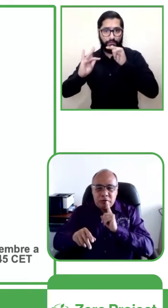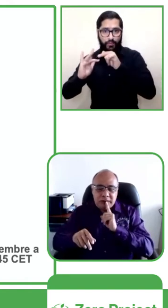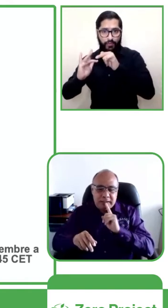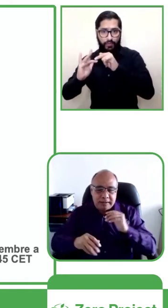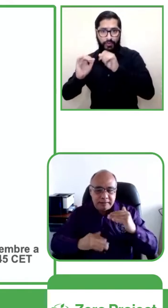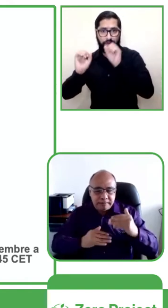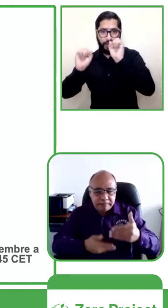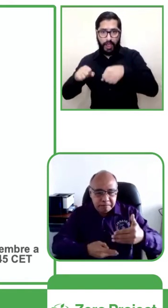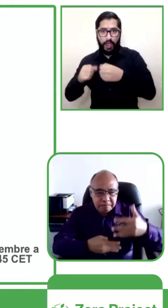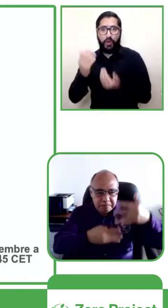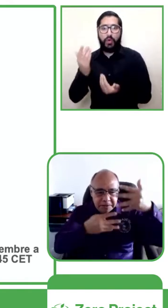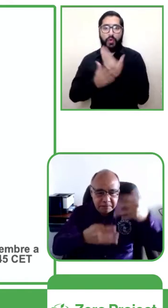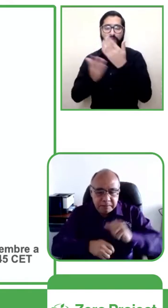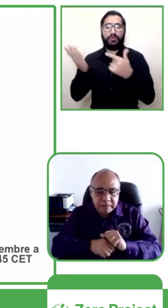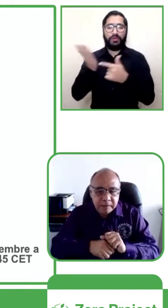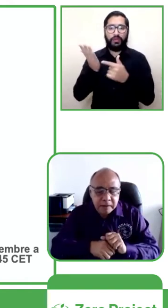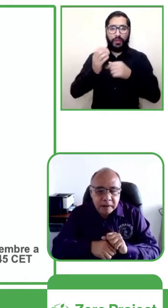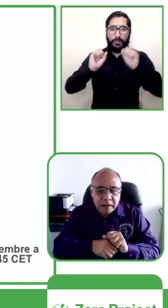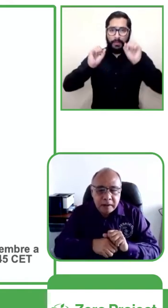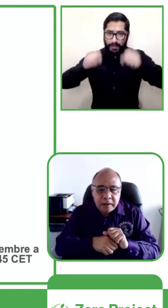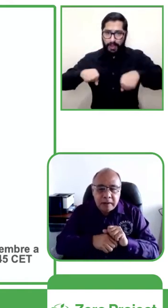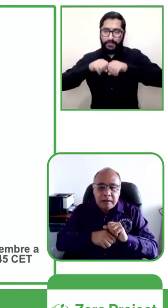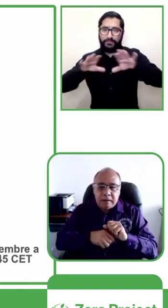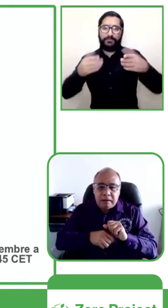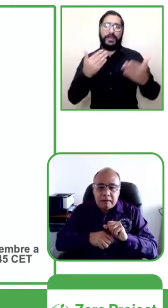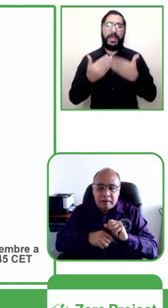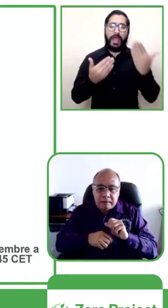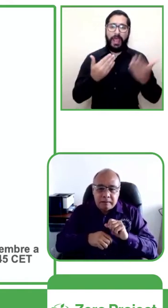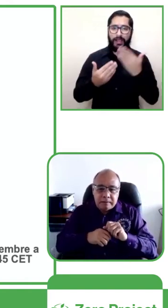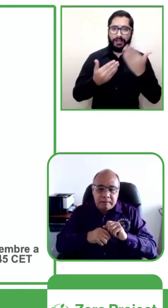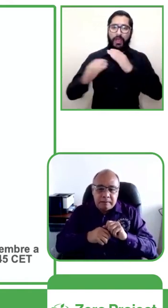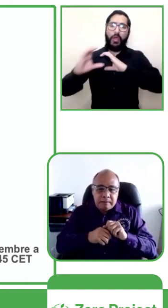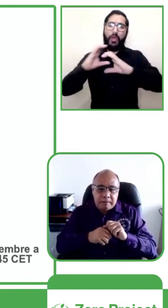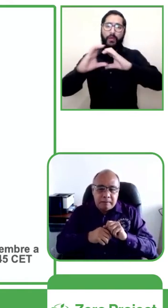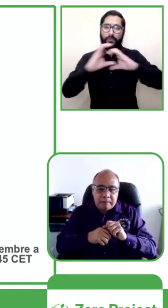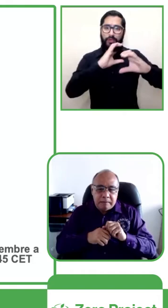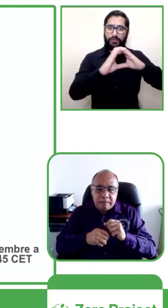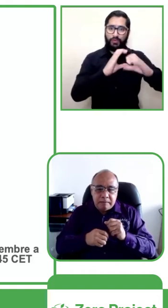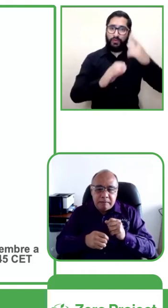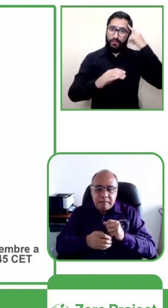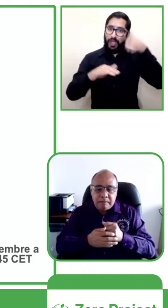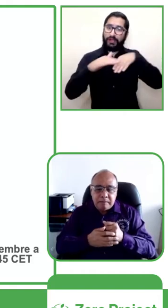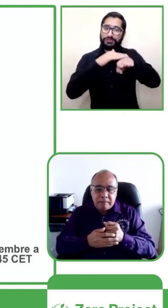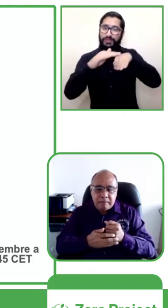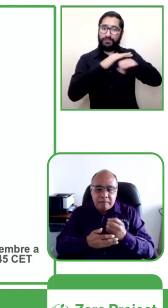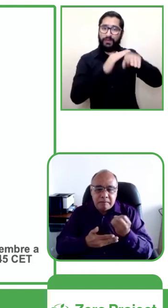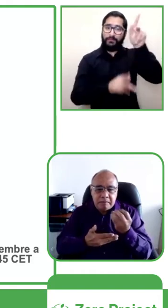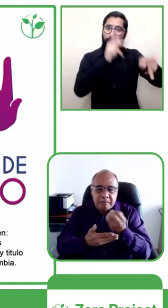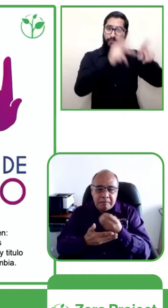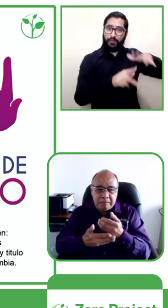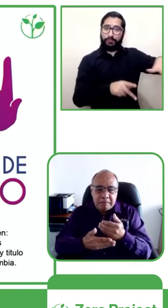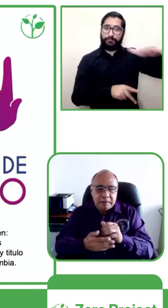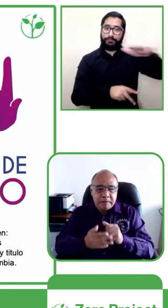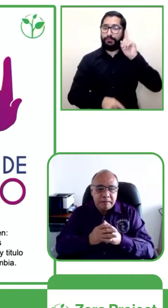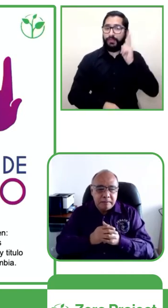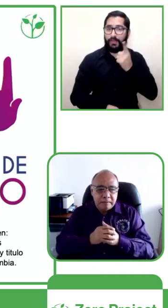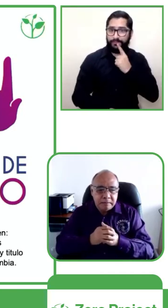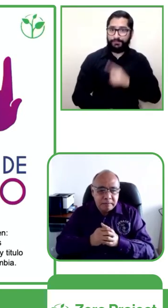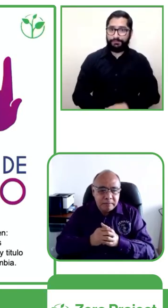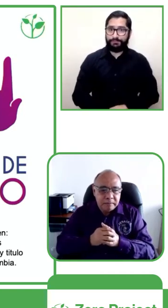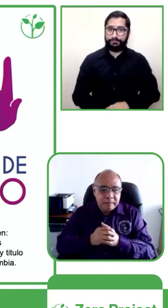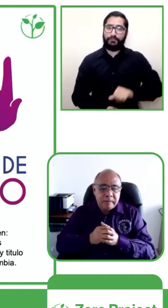Relevo, the center which facilitates access to communication for deaf people.